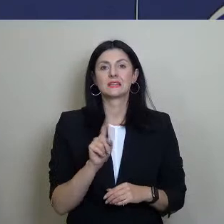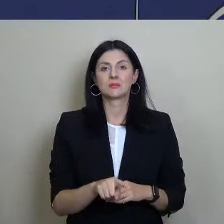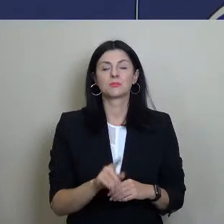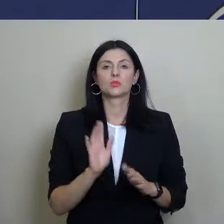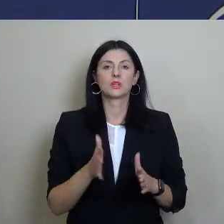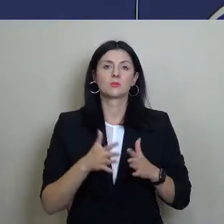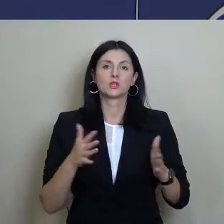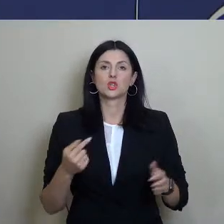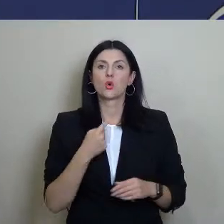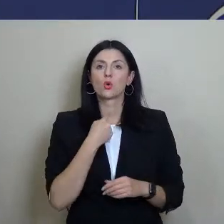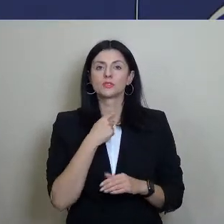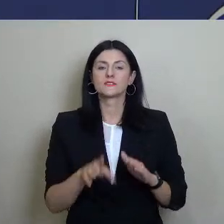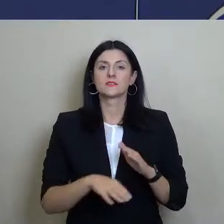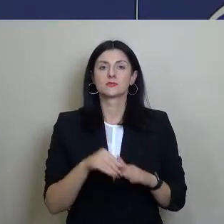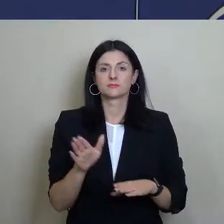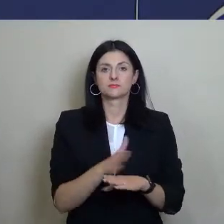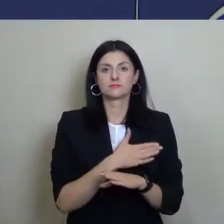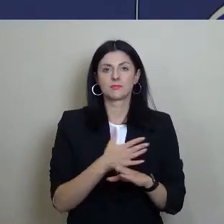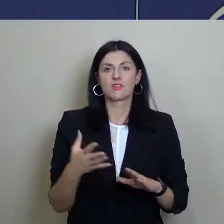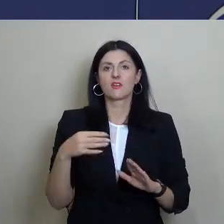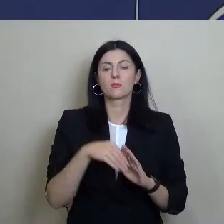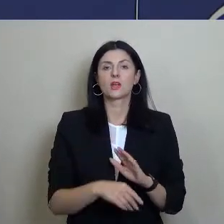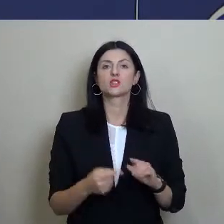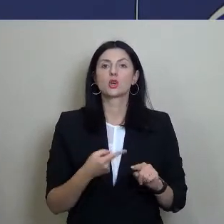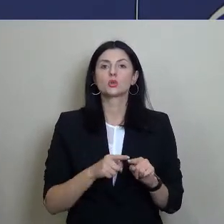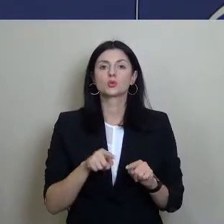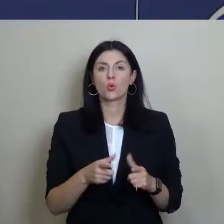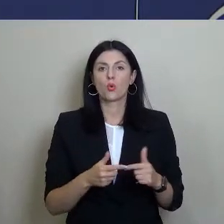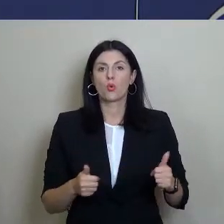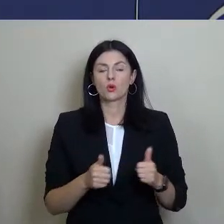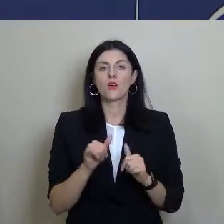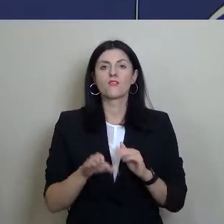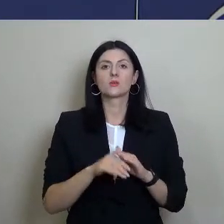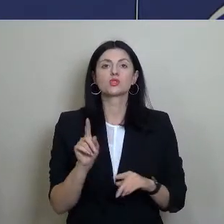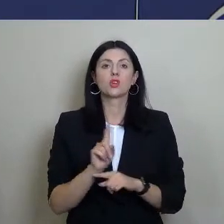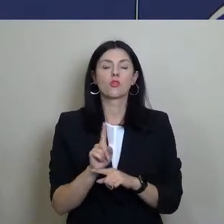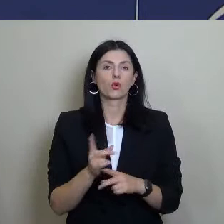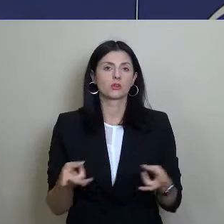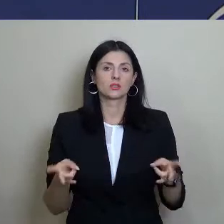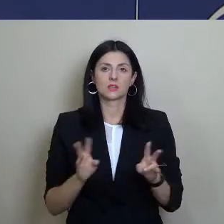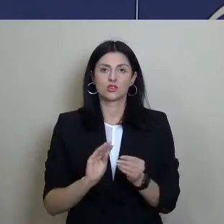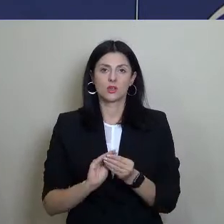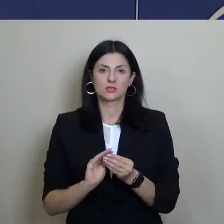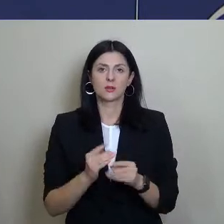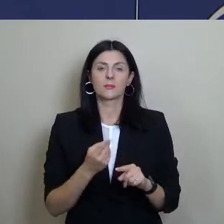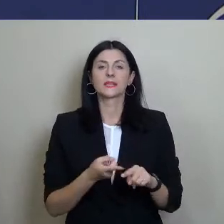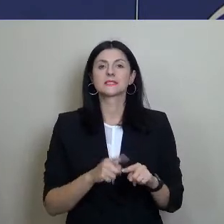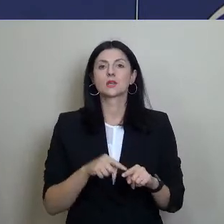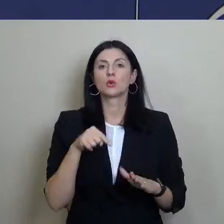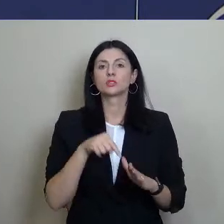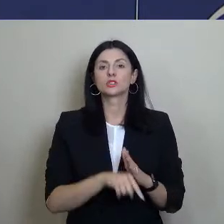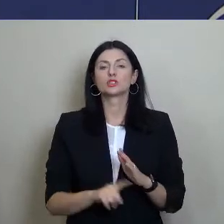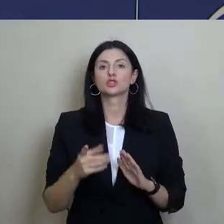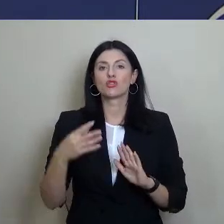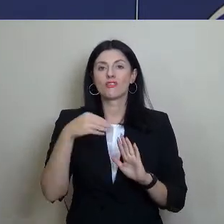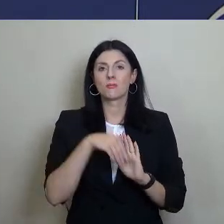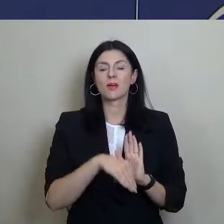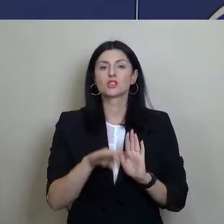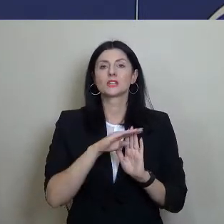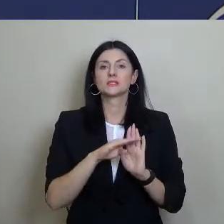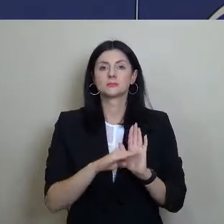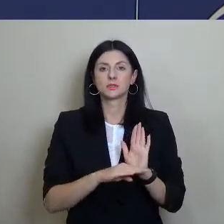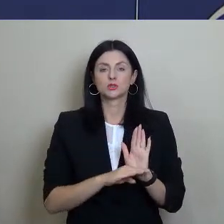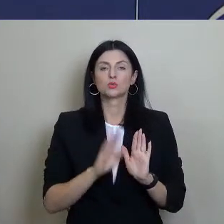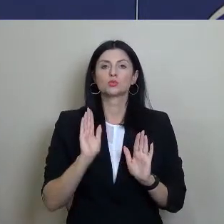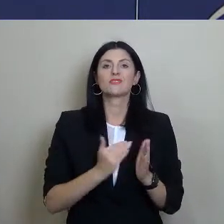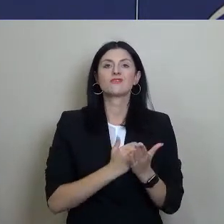they are, the more votes of the electors are going to be distributed within the framework of this constituency, and the quota